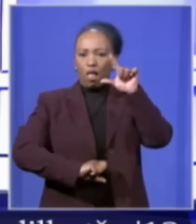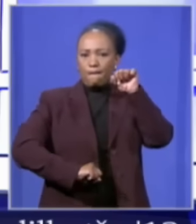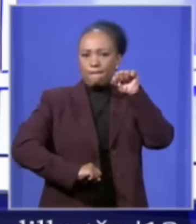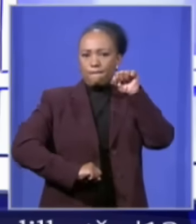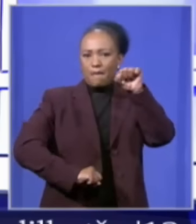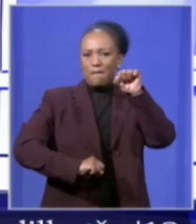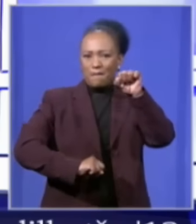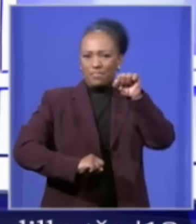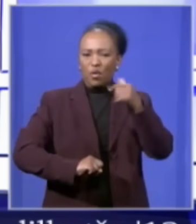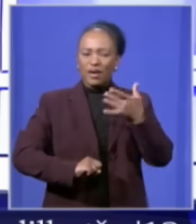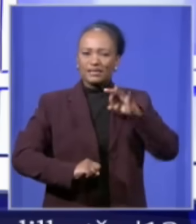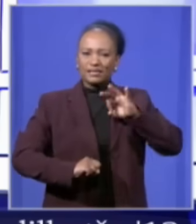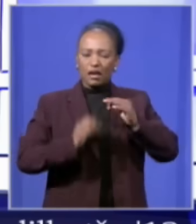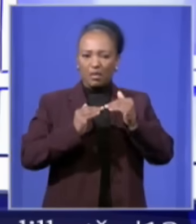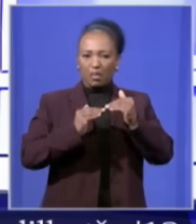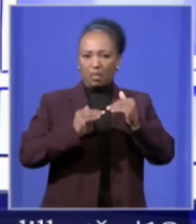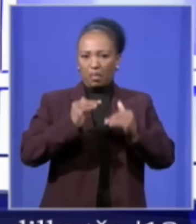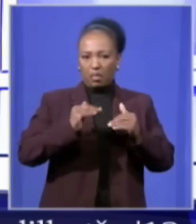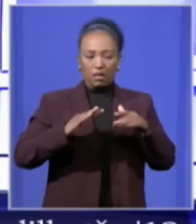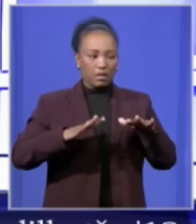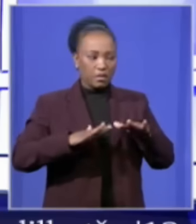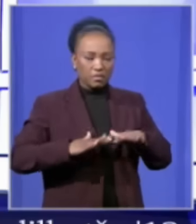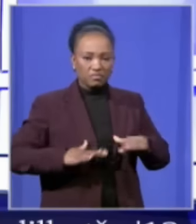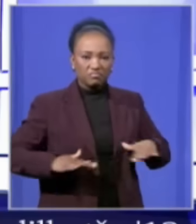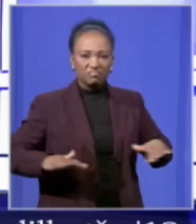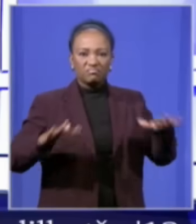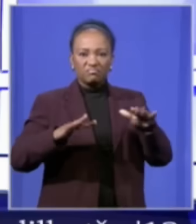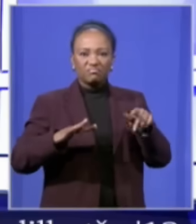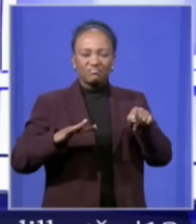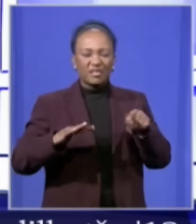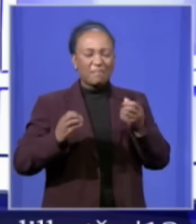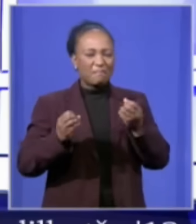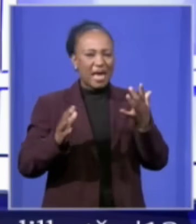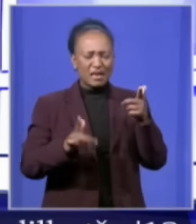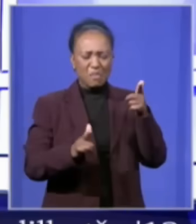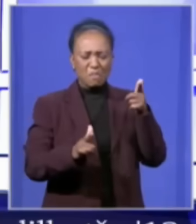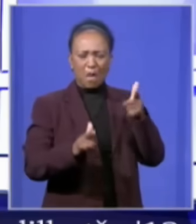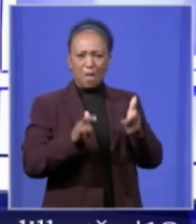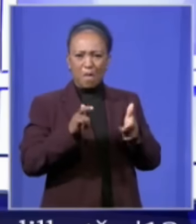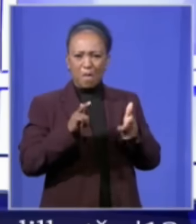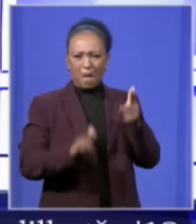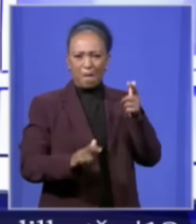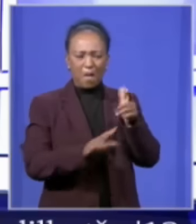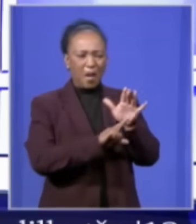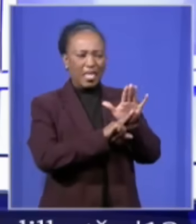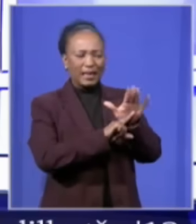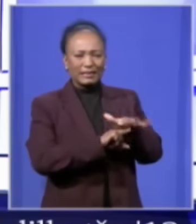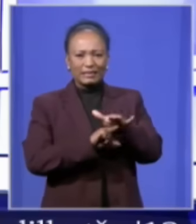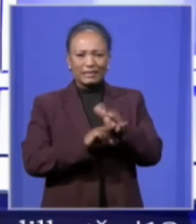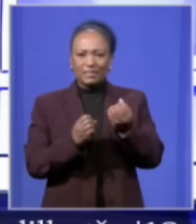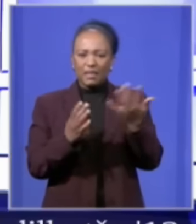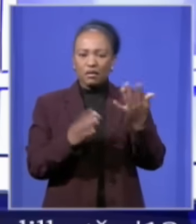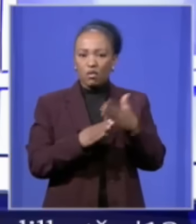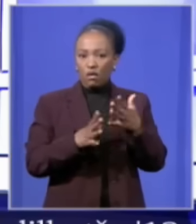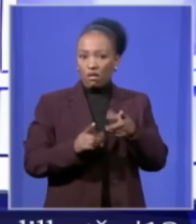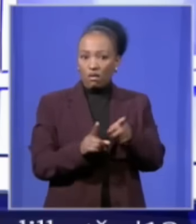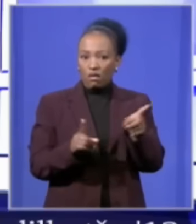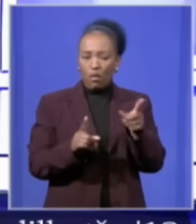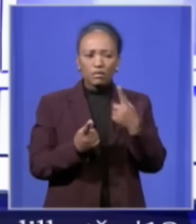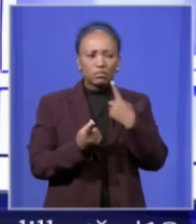ya tlase. Morago ga fao lefelo leo la hlaolwa ka dipolao, kgatelelo le letšhogo go bašomi bao ba bego ba ngongorega ka maemo